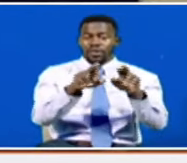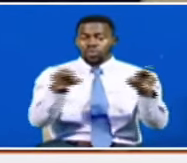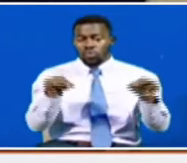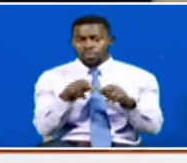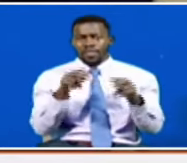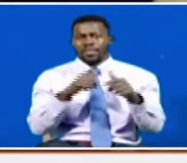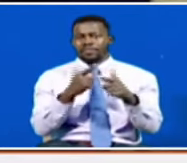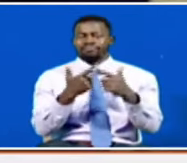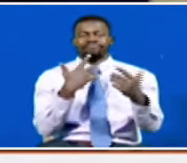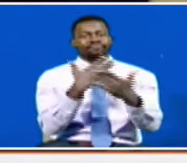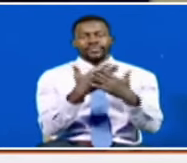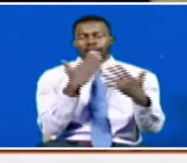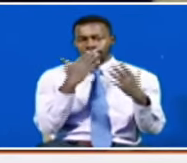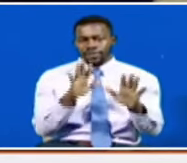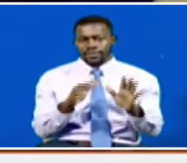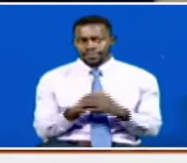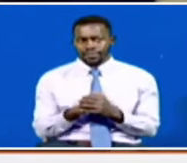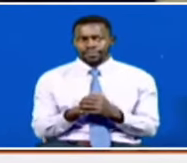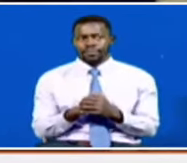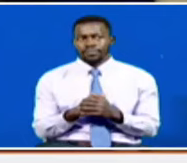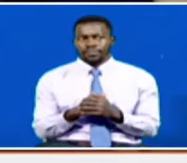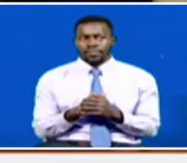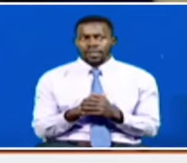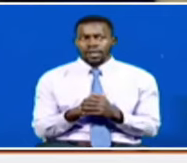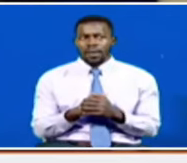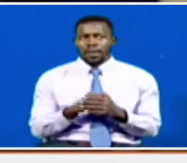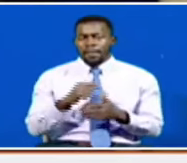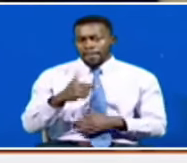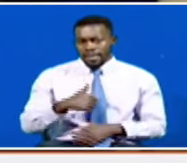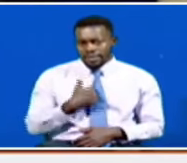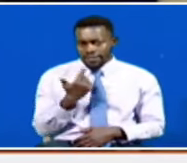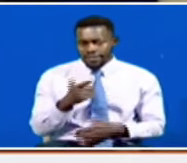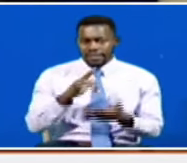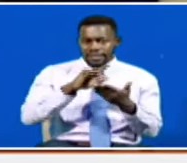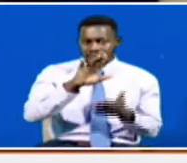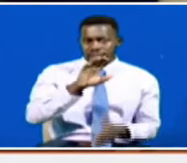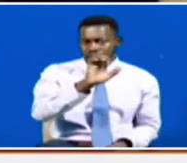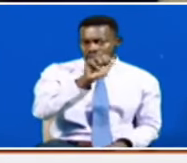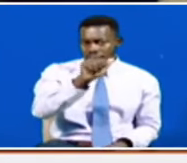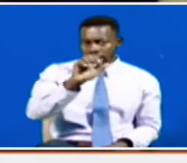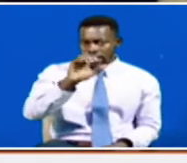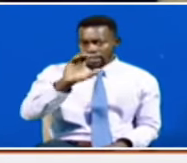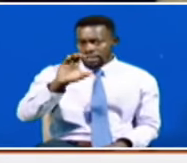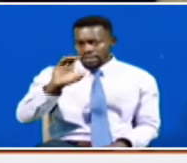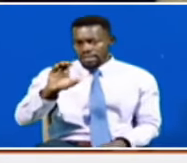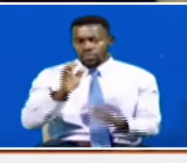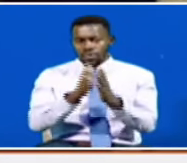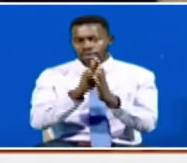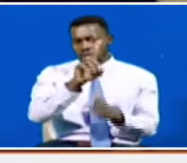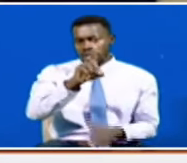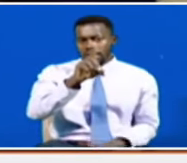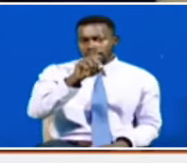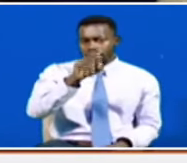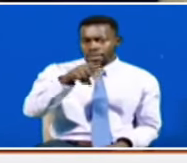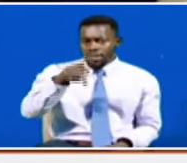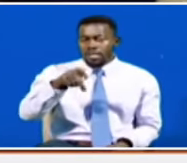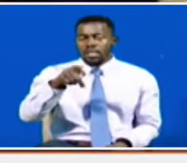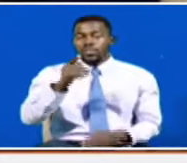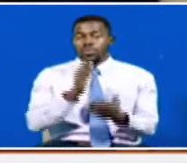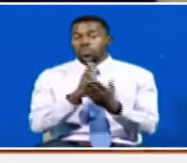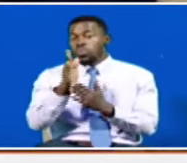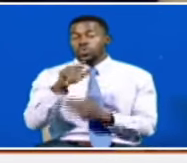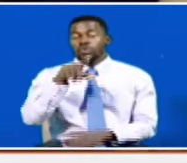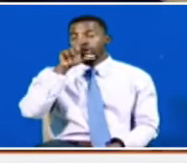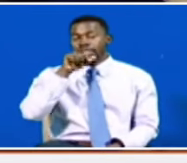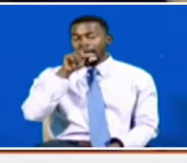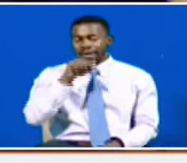Nimeweza kutumia DPP na ESCC katipitia mtandao wangu wa Twitter, ambapo